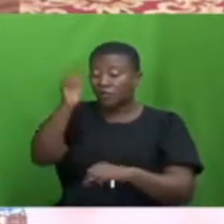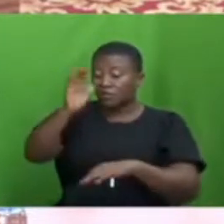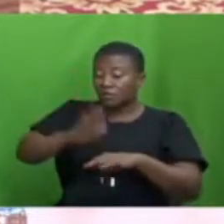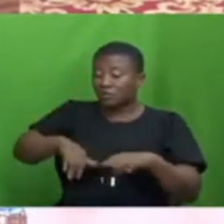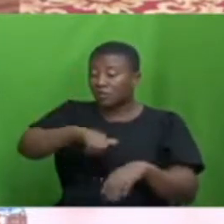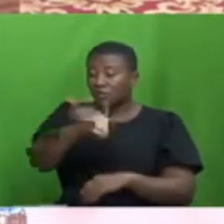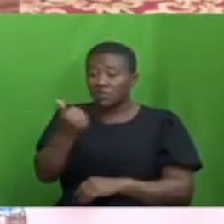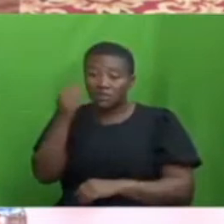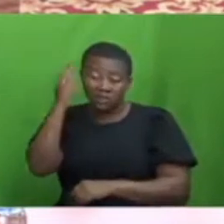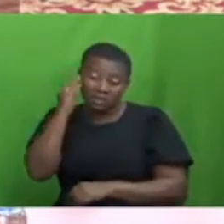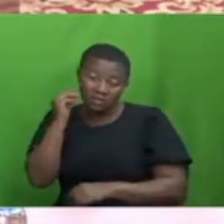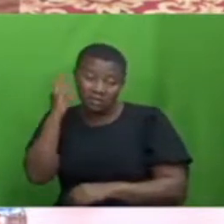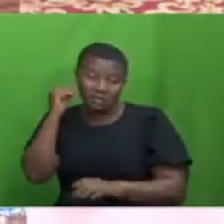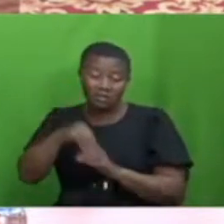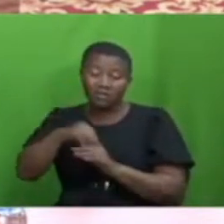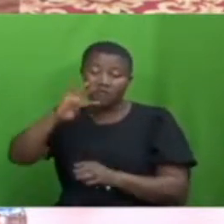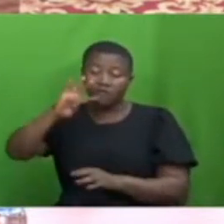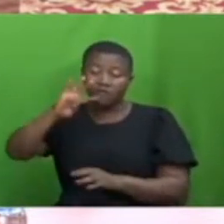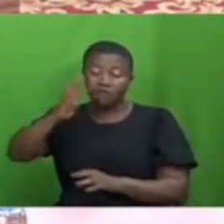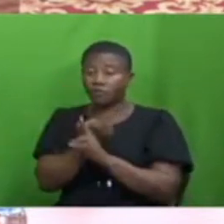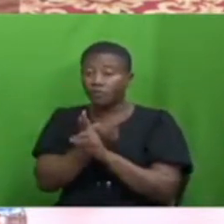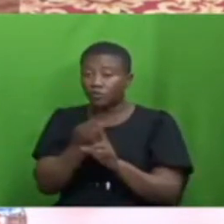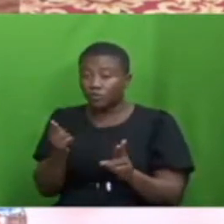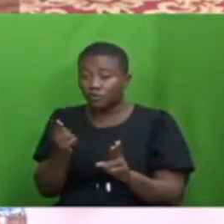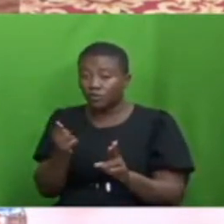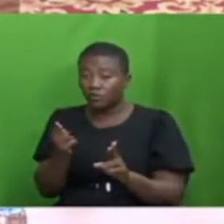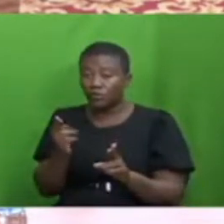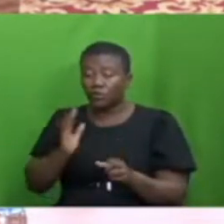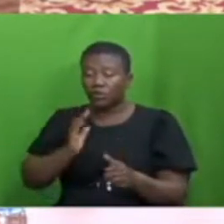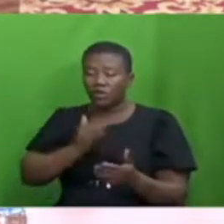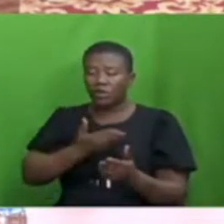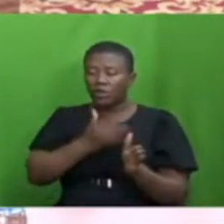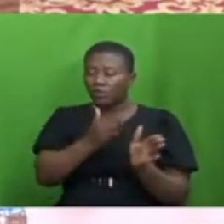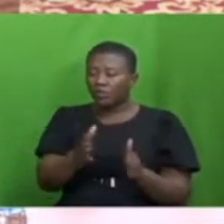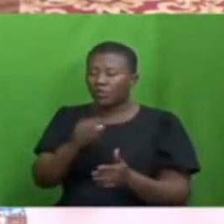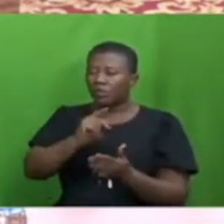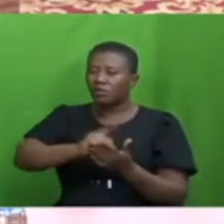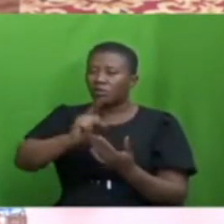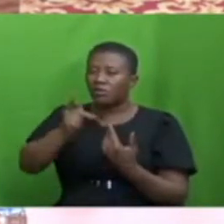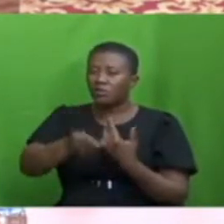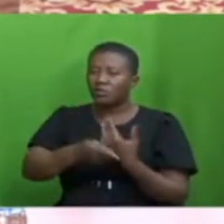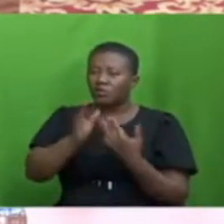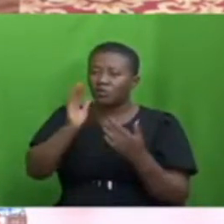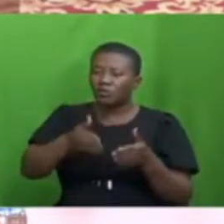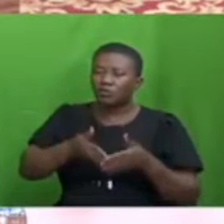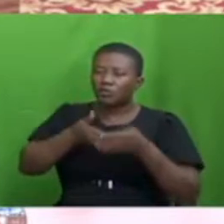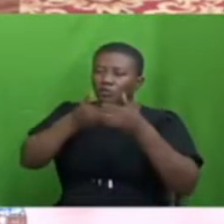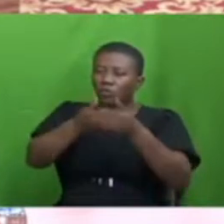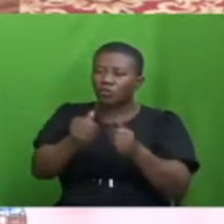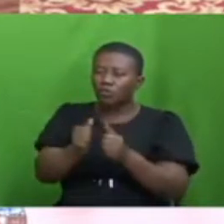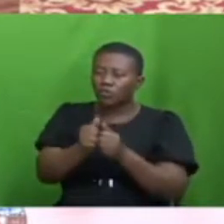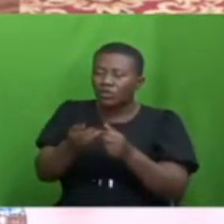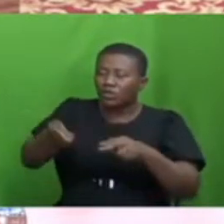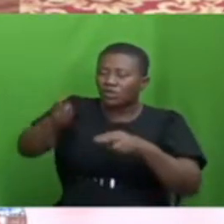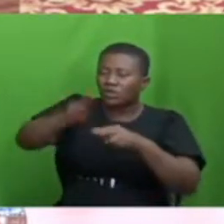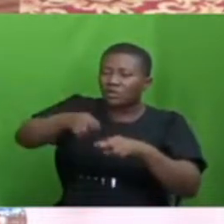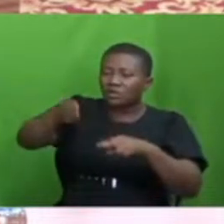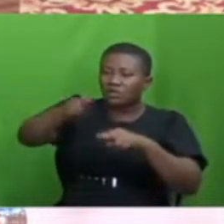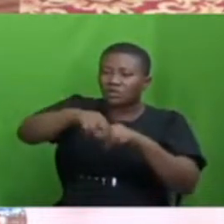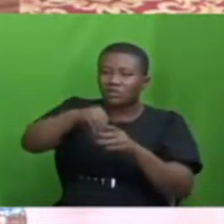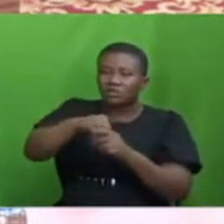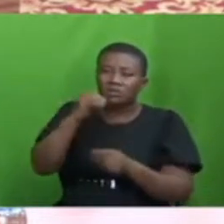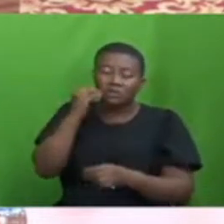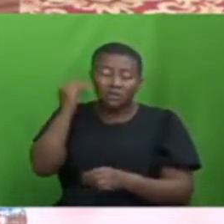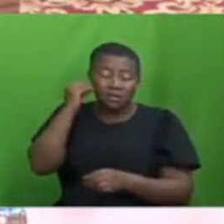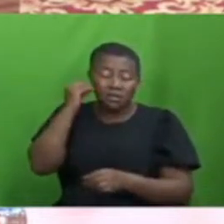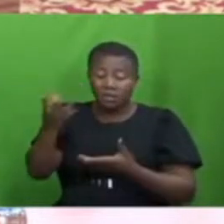experienced in the history of the Fourth Republic. Our plans and programs should soon lead to a sustained increase in domestic production, including